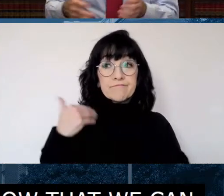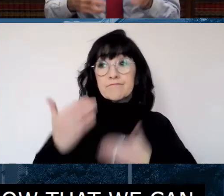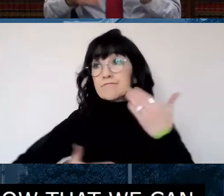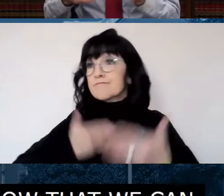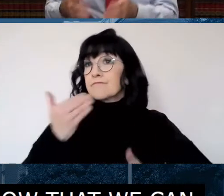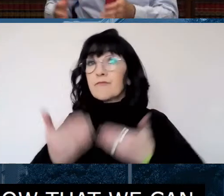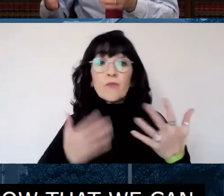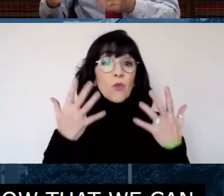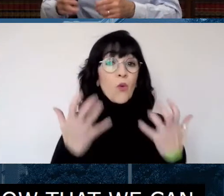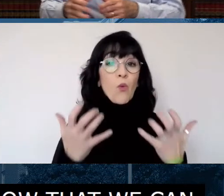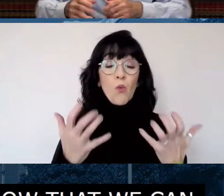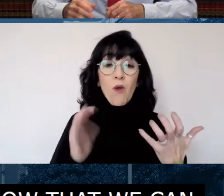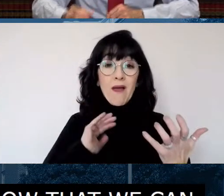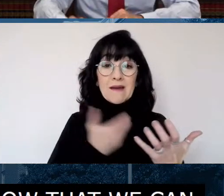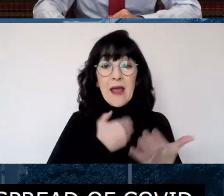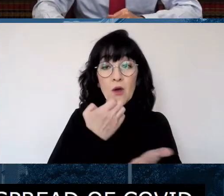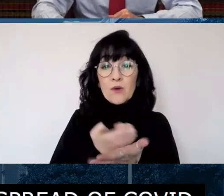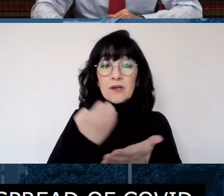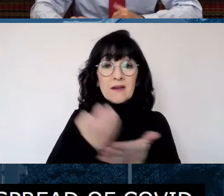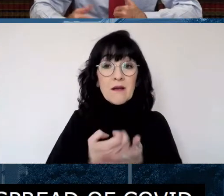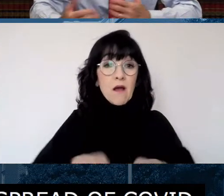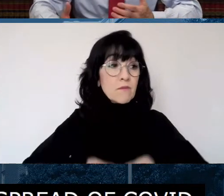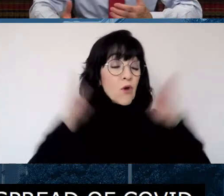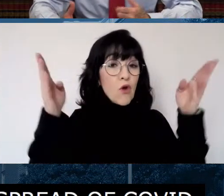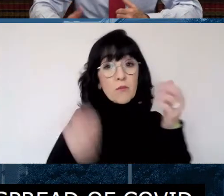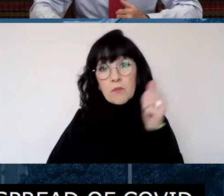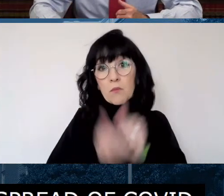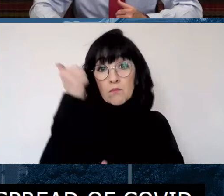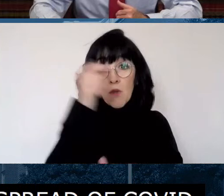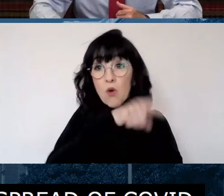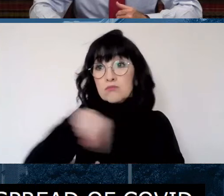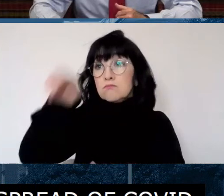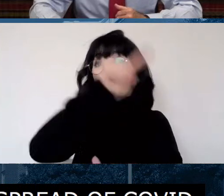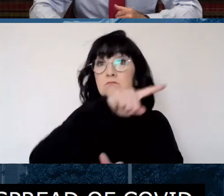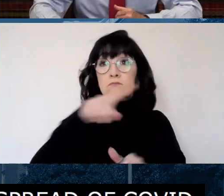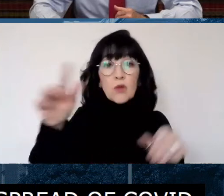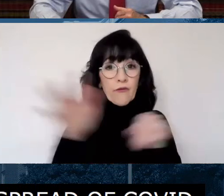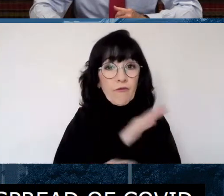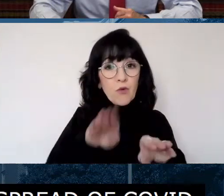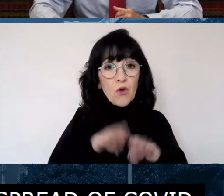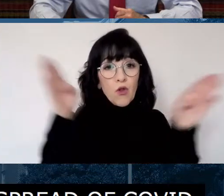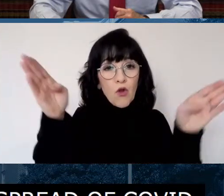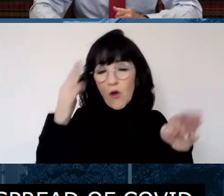the economy. Most things are opened up pretty fully. I know people are a little